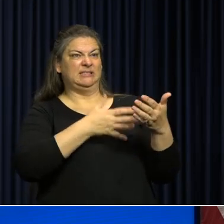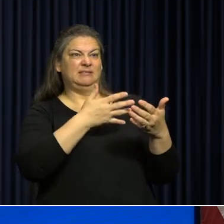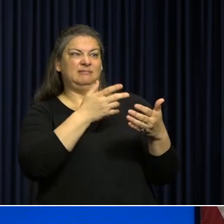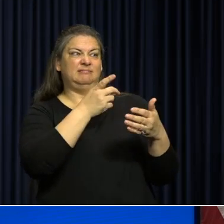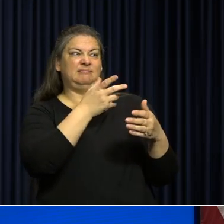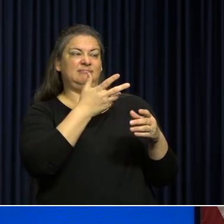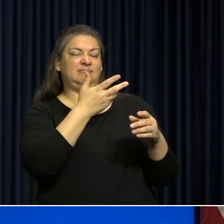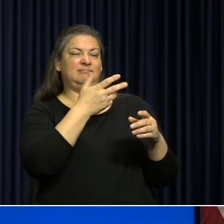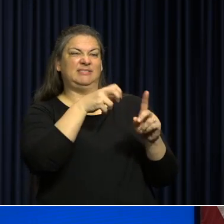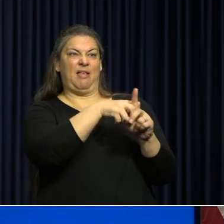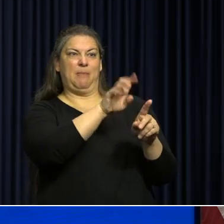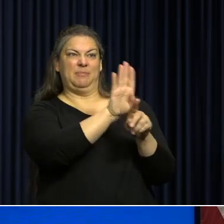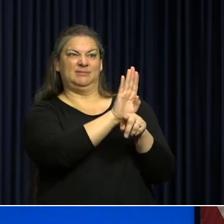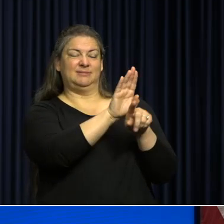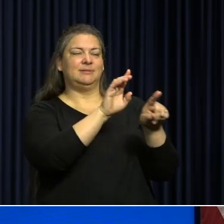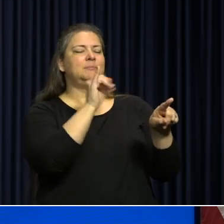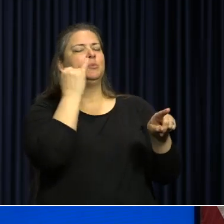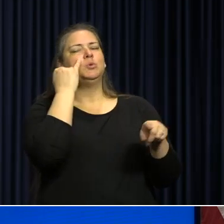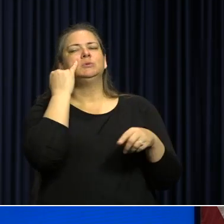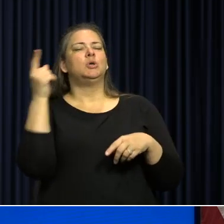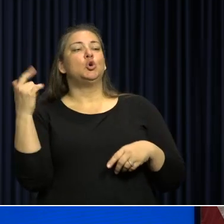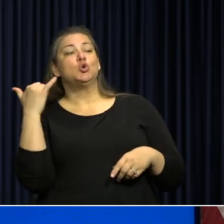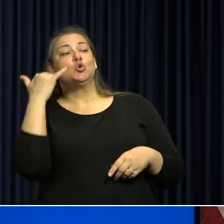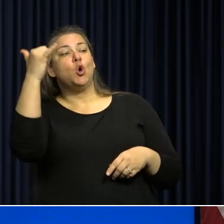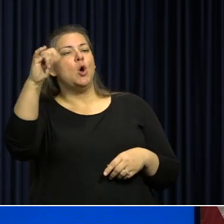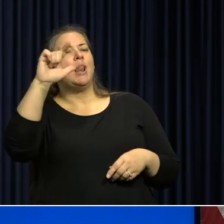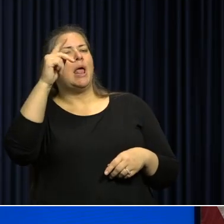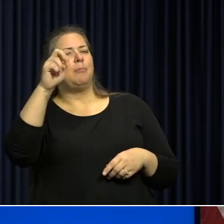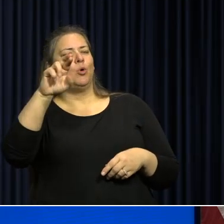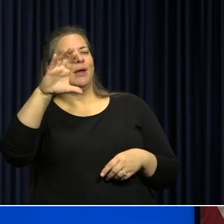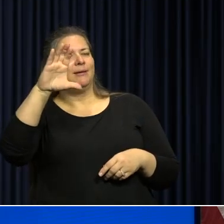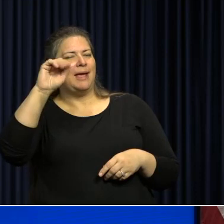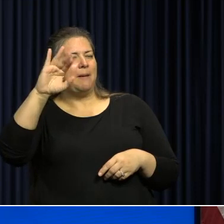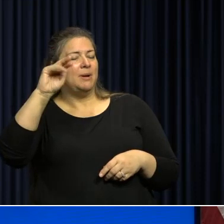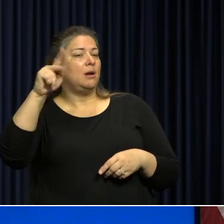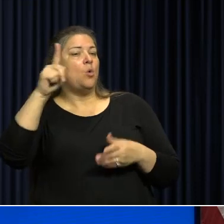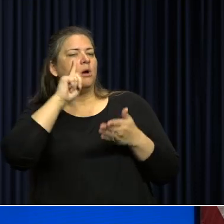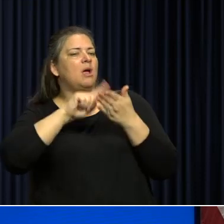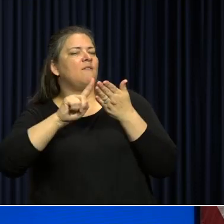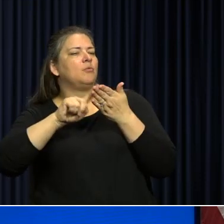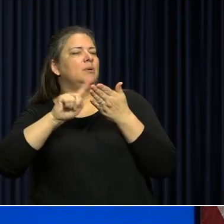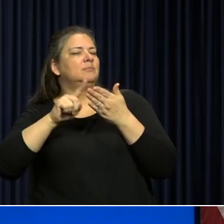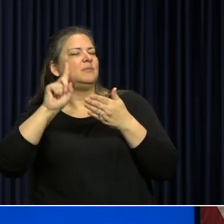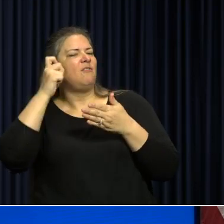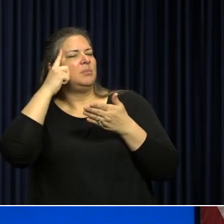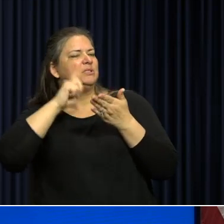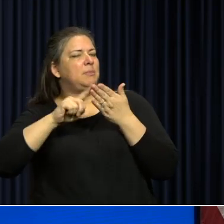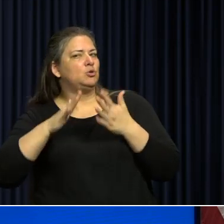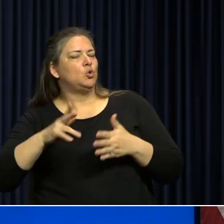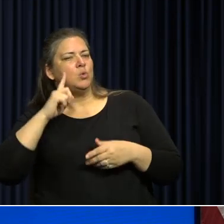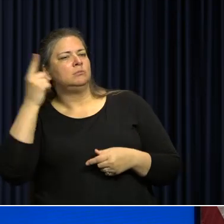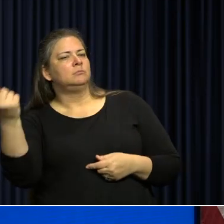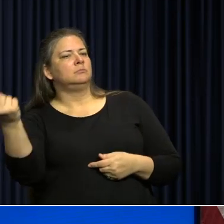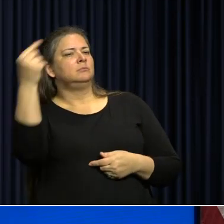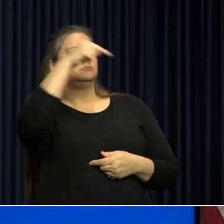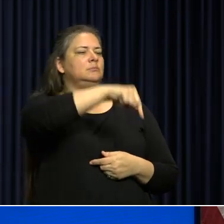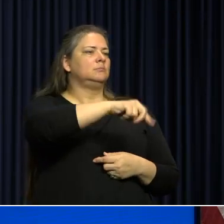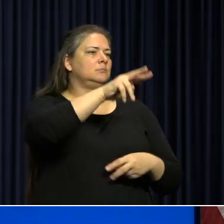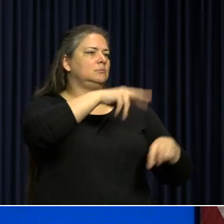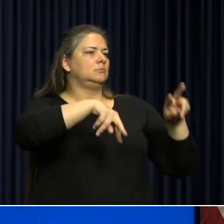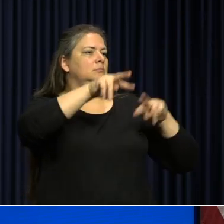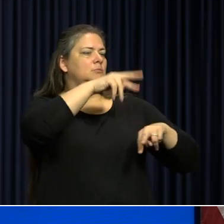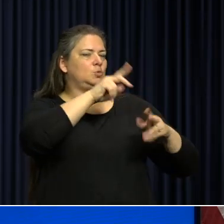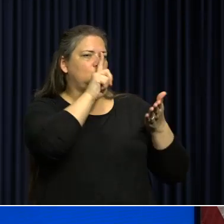comes in, and a labor cabinet or other government inspector goes out, views the premises, and does